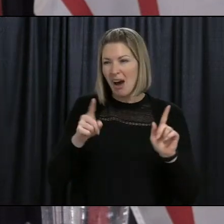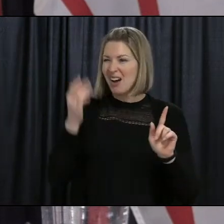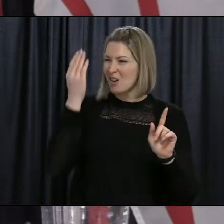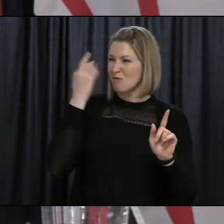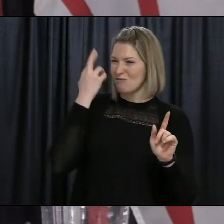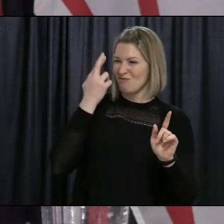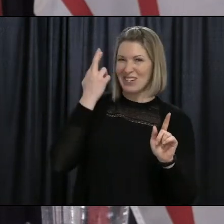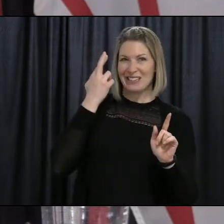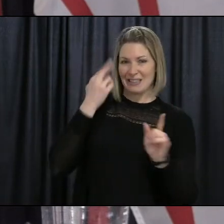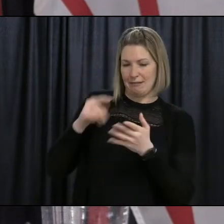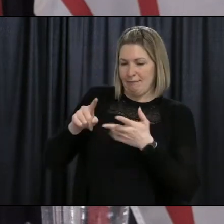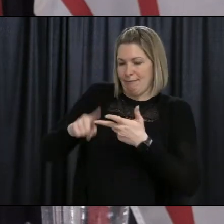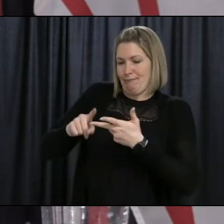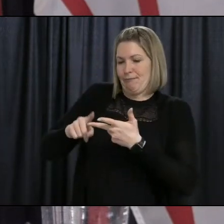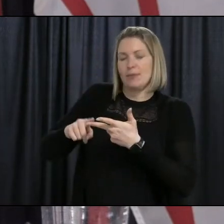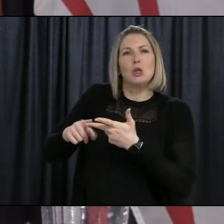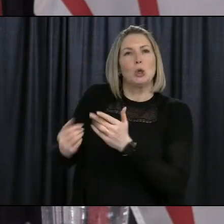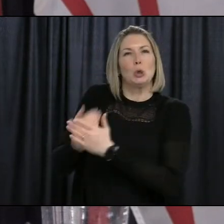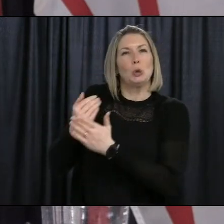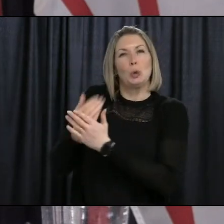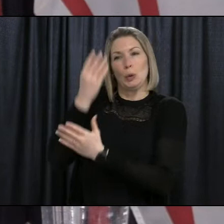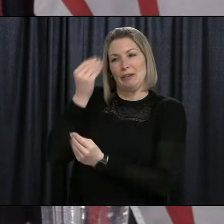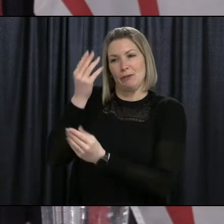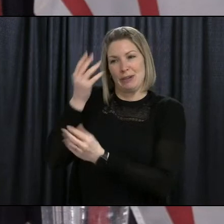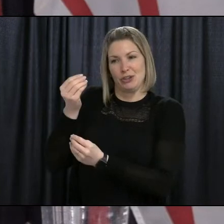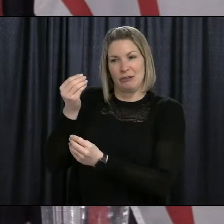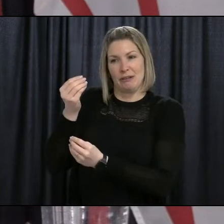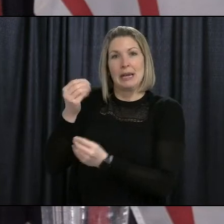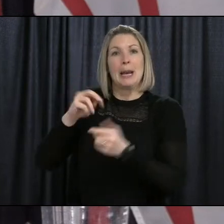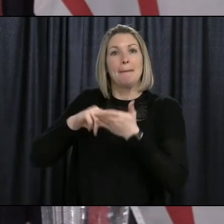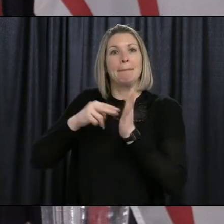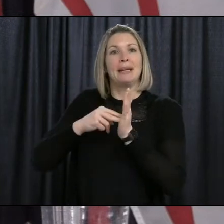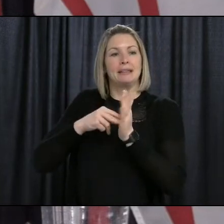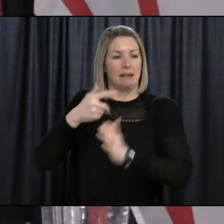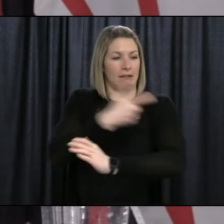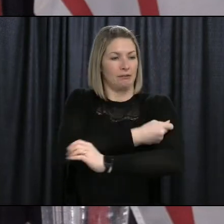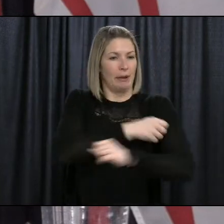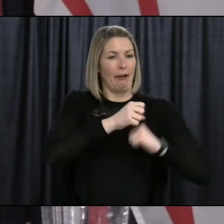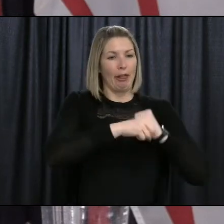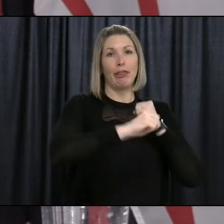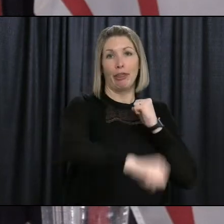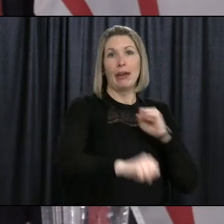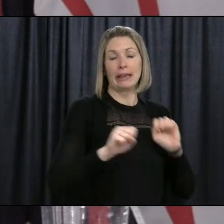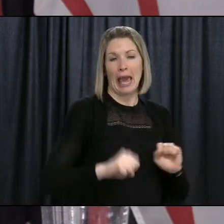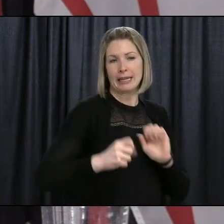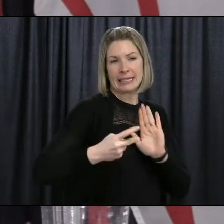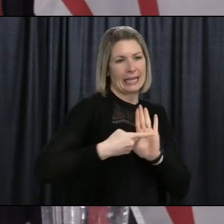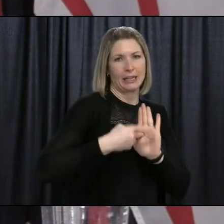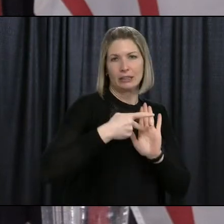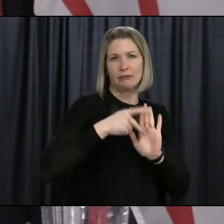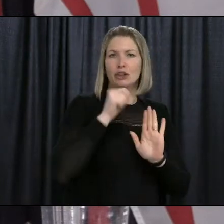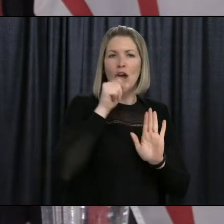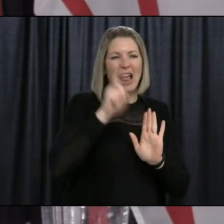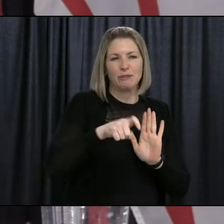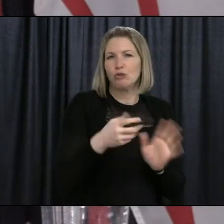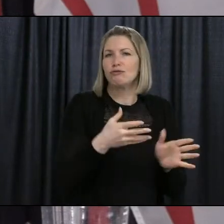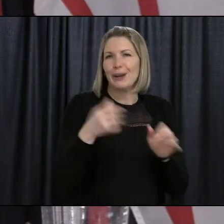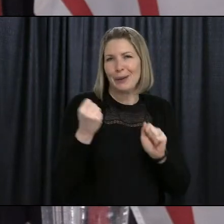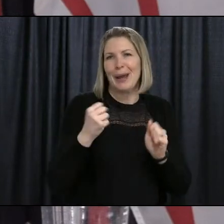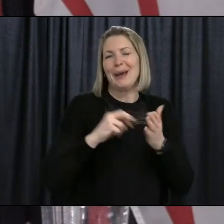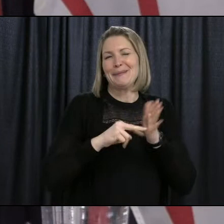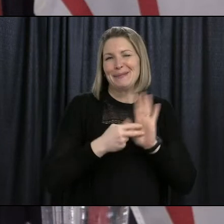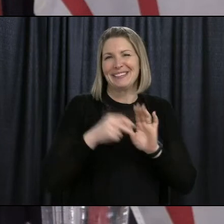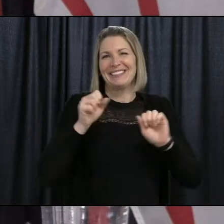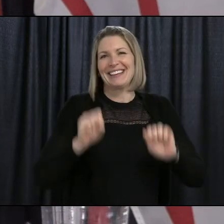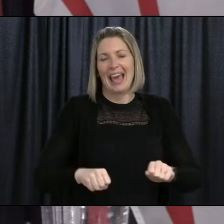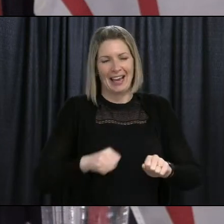vaccinated with 1 dose by the end of the month. By spring, if this goes as planned, that number will be even higher. So for those